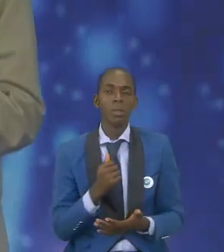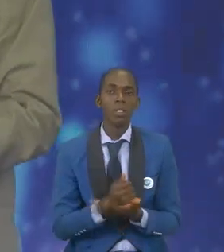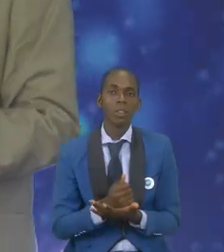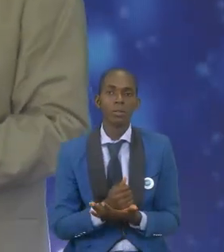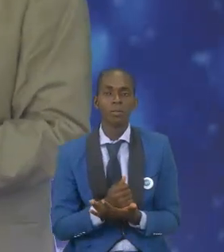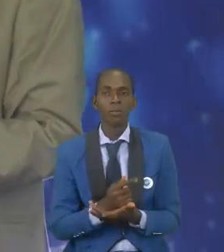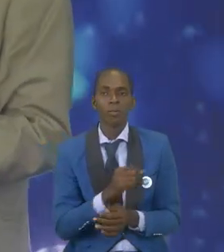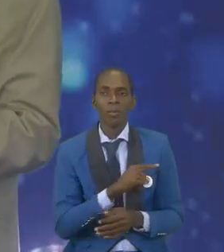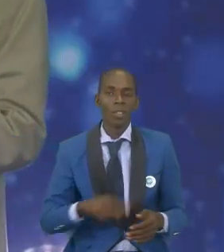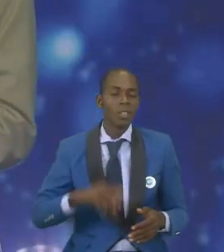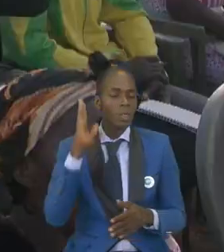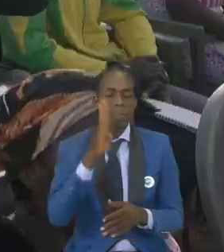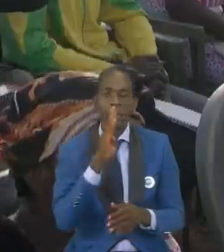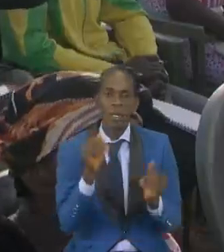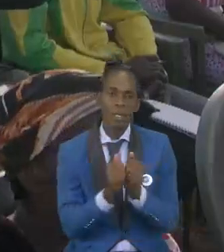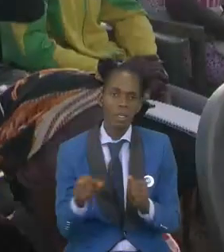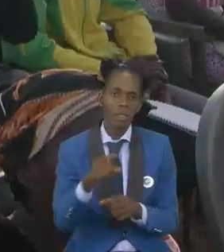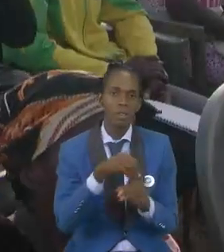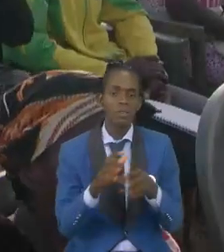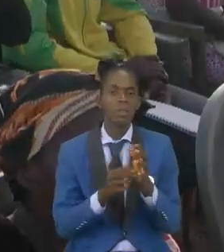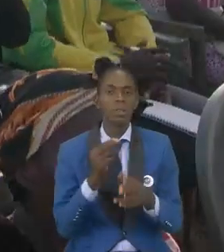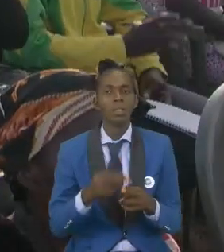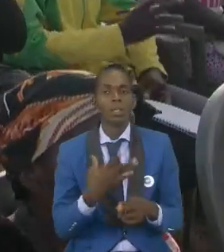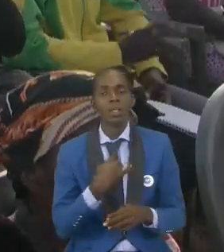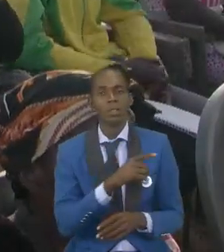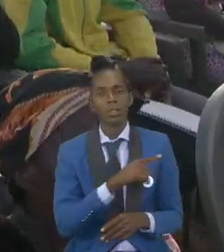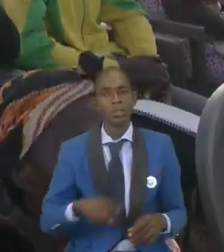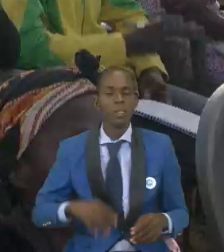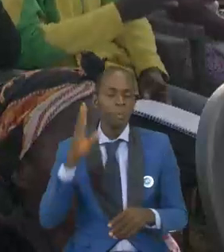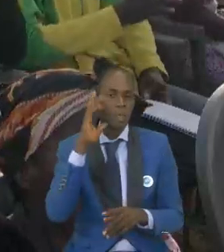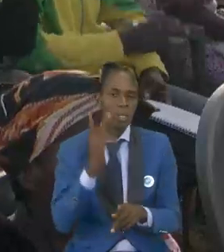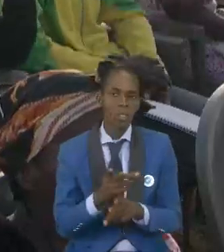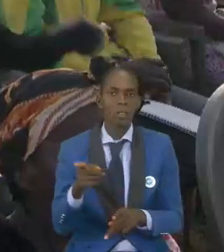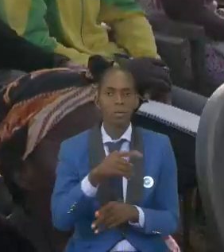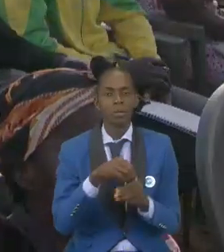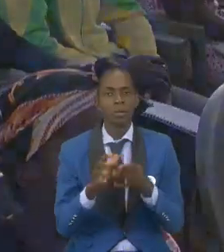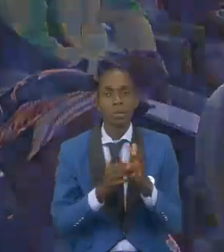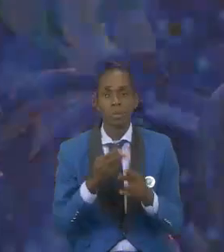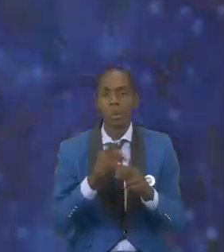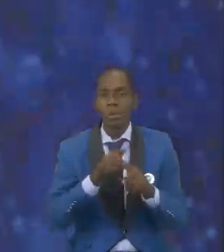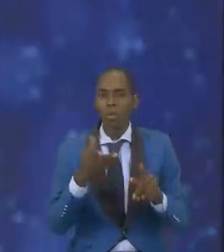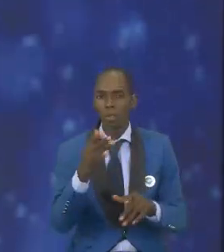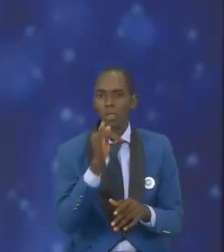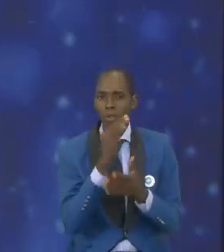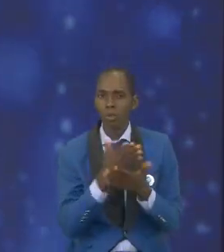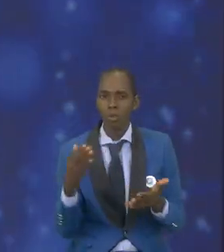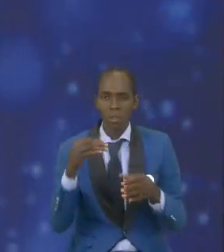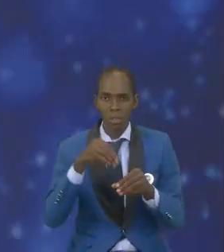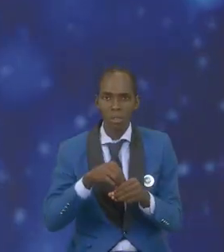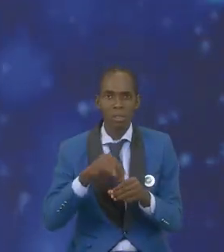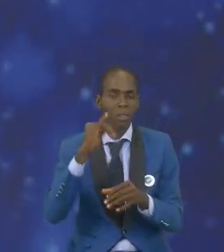The Lord will be with you. And the Lord will keep you. But there's something here. There's something here in Isaiah